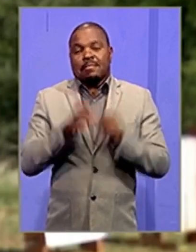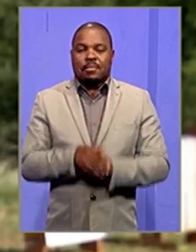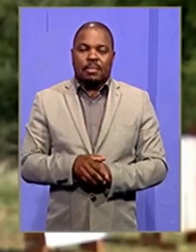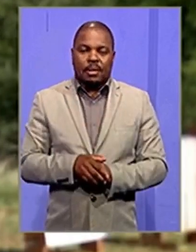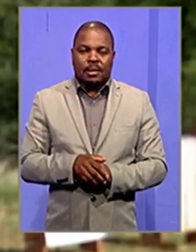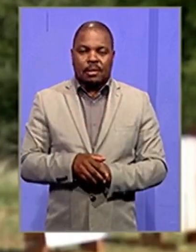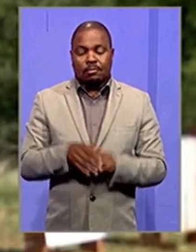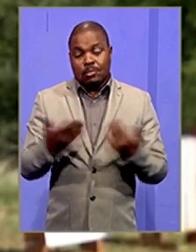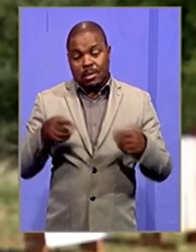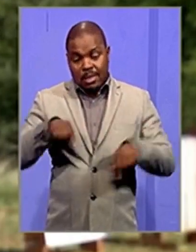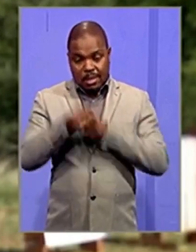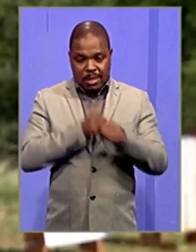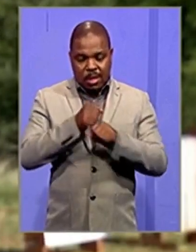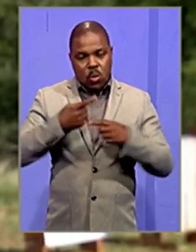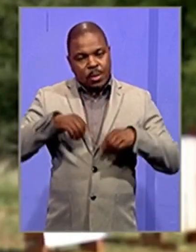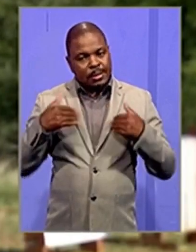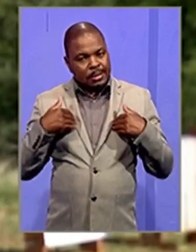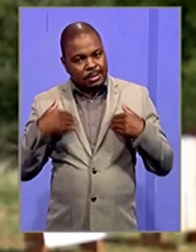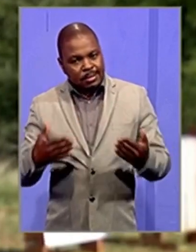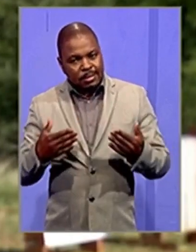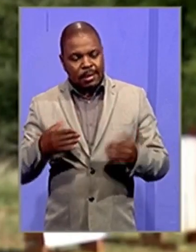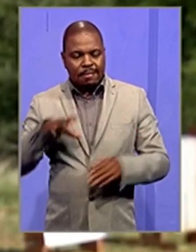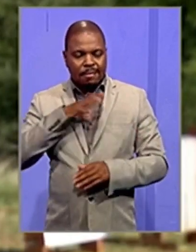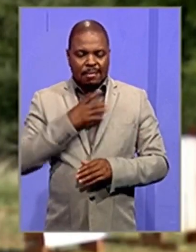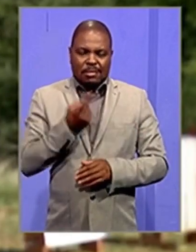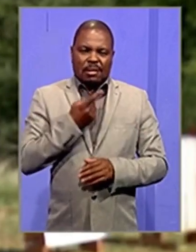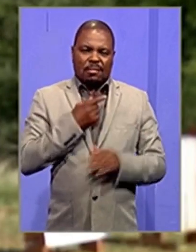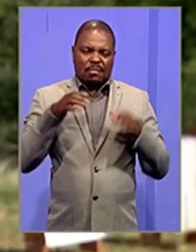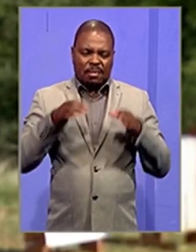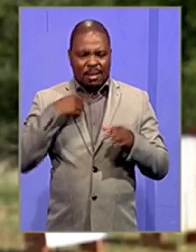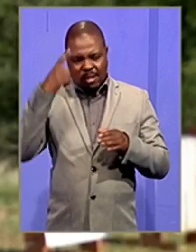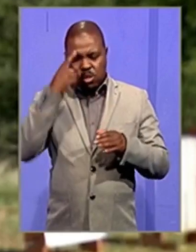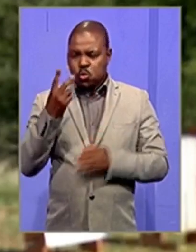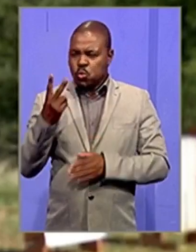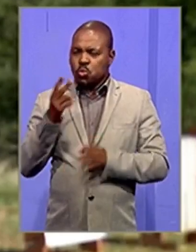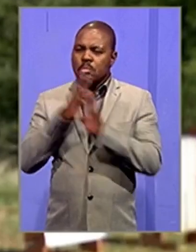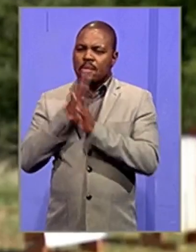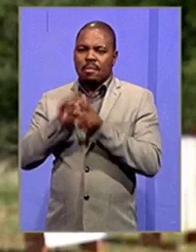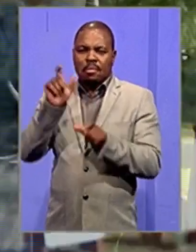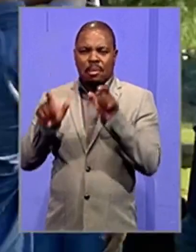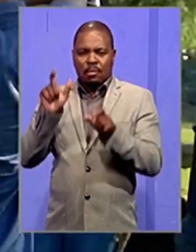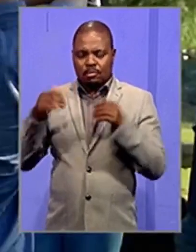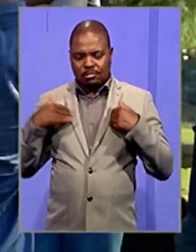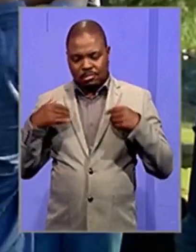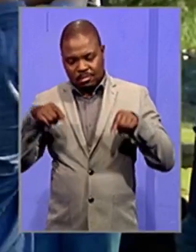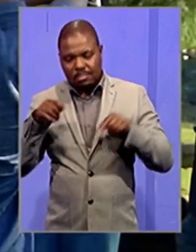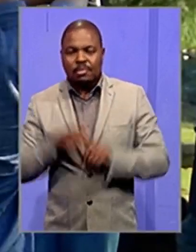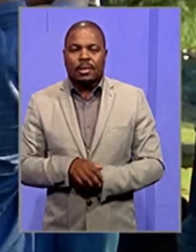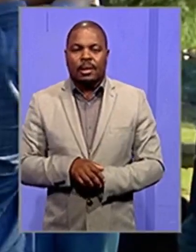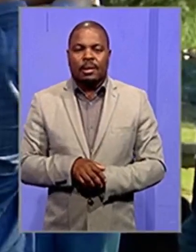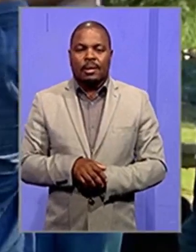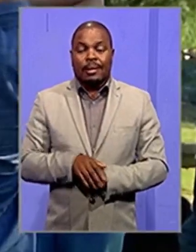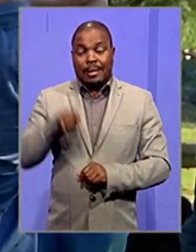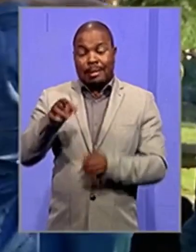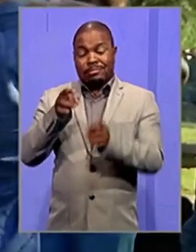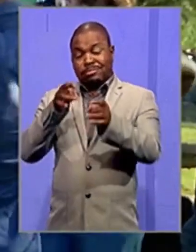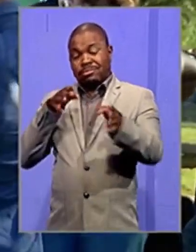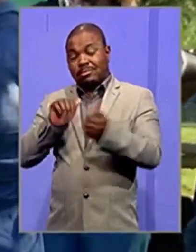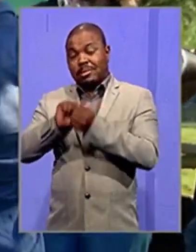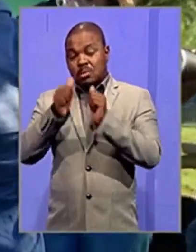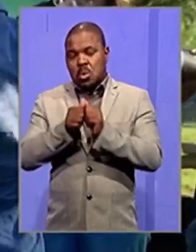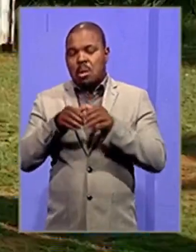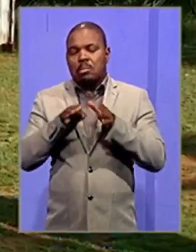we started this year as just by ourselves. I think it's 2 private people that started it out. Me papadi ena ya Seqha e